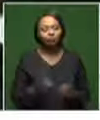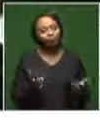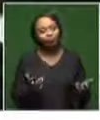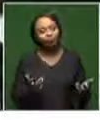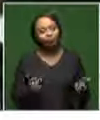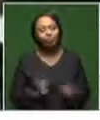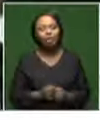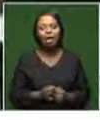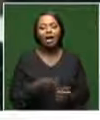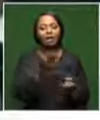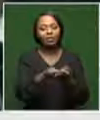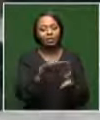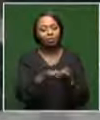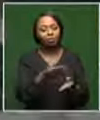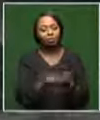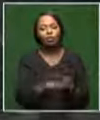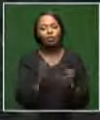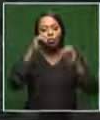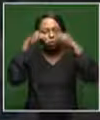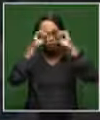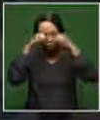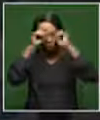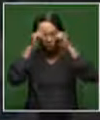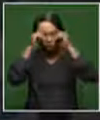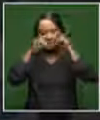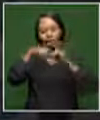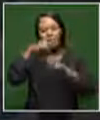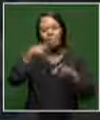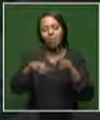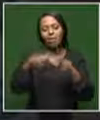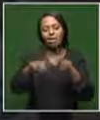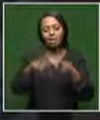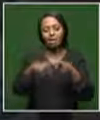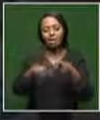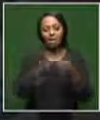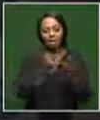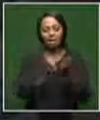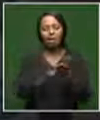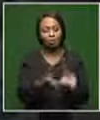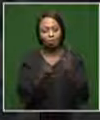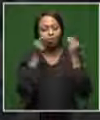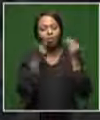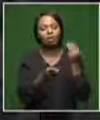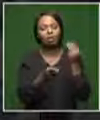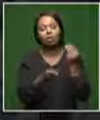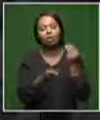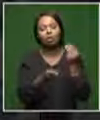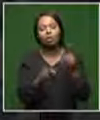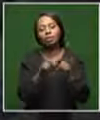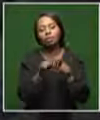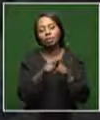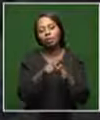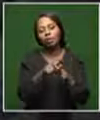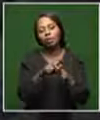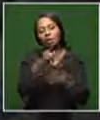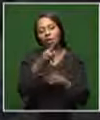It's available on Google Play, and I do have a website, languages.Hosted,